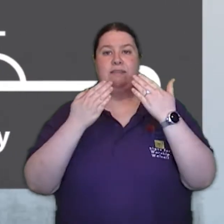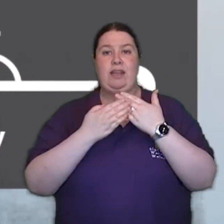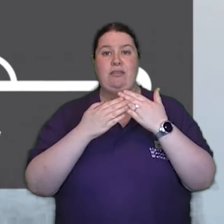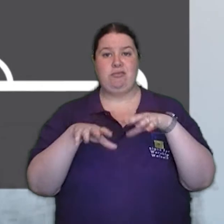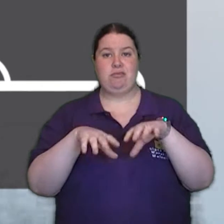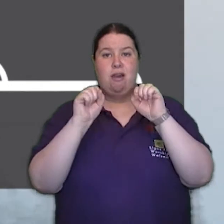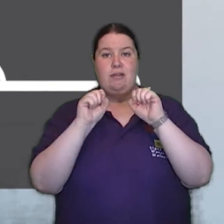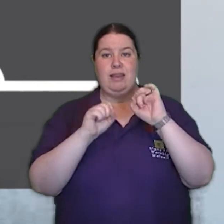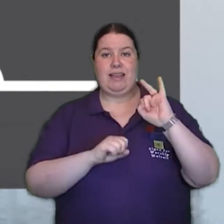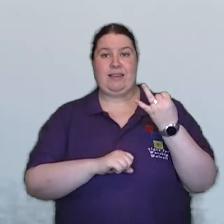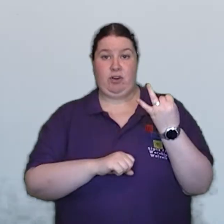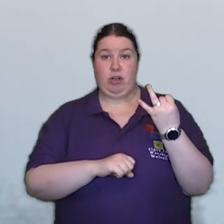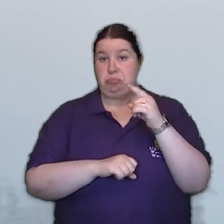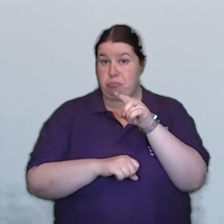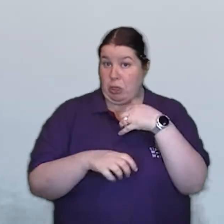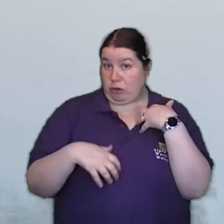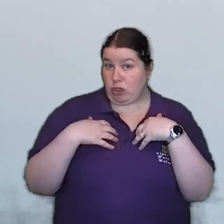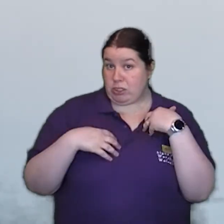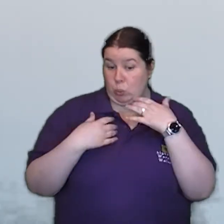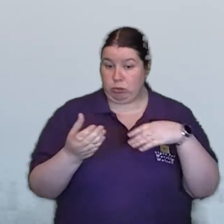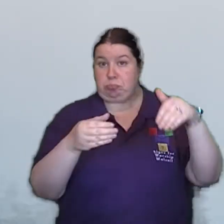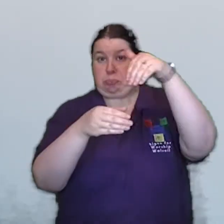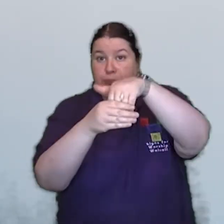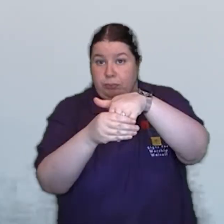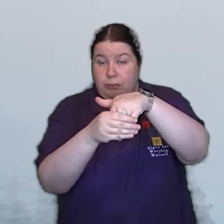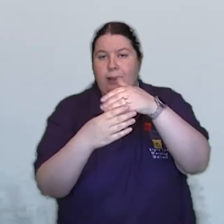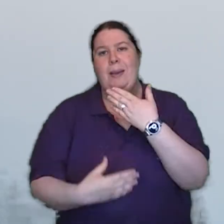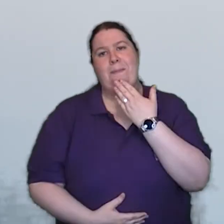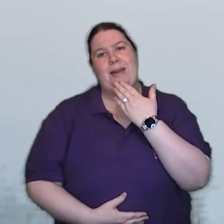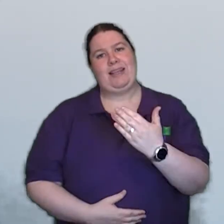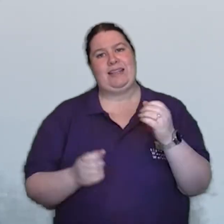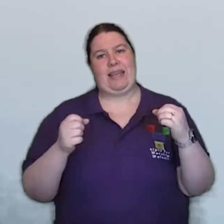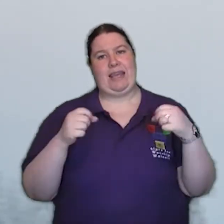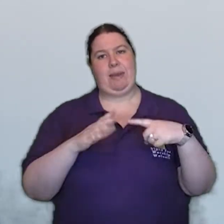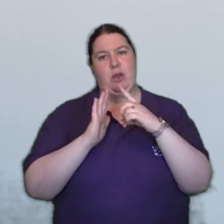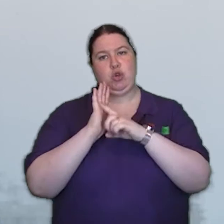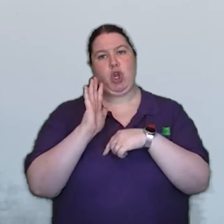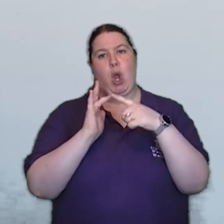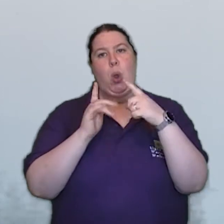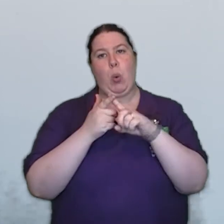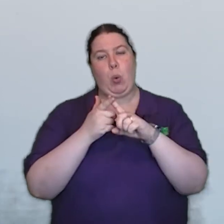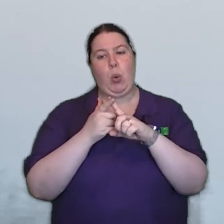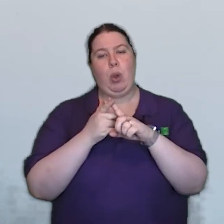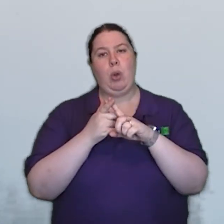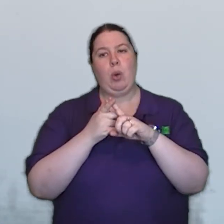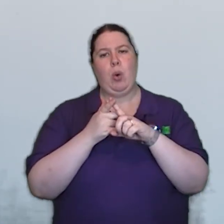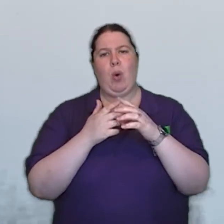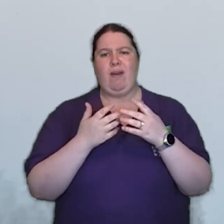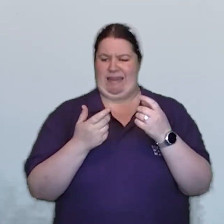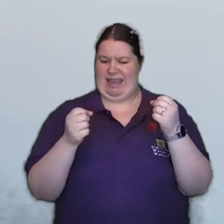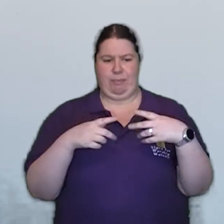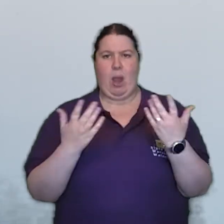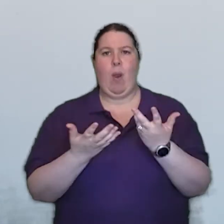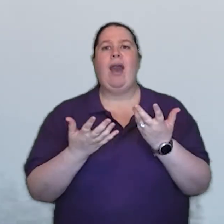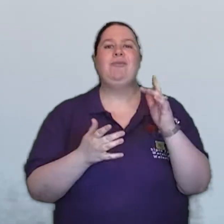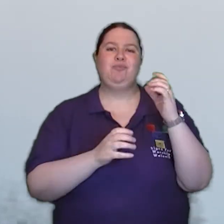at 7:30 p.m. If you are interested in joining, please email Joe. His email can be